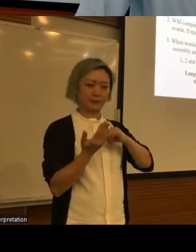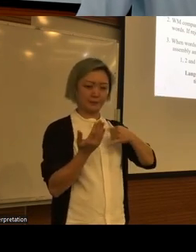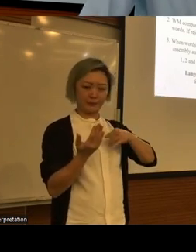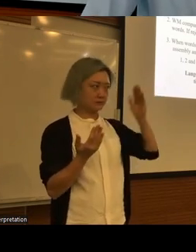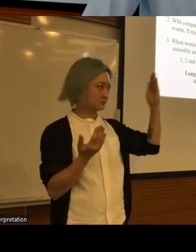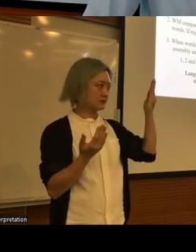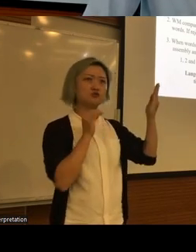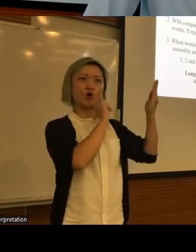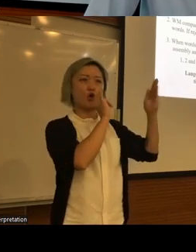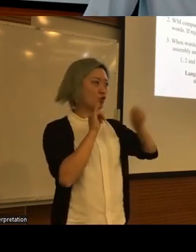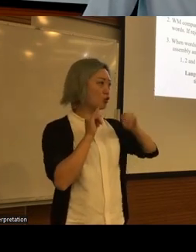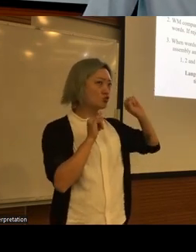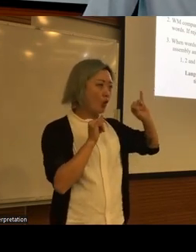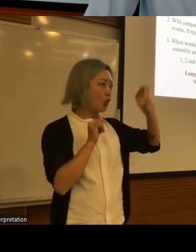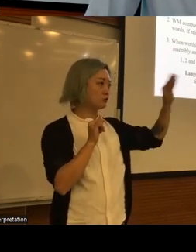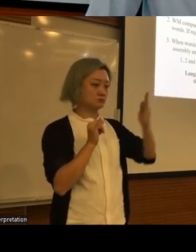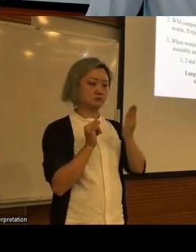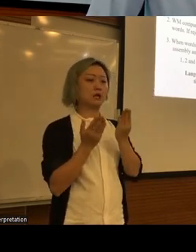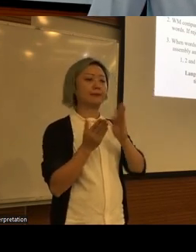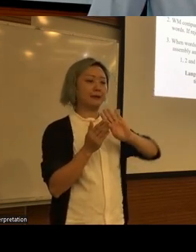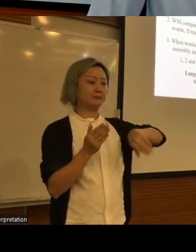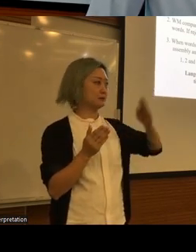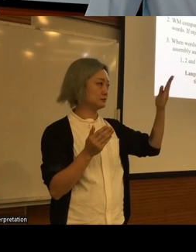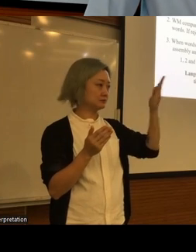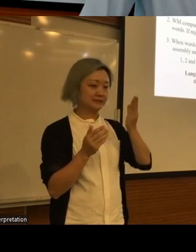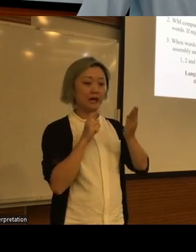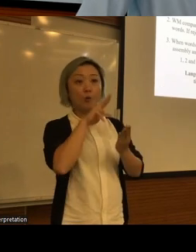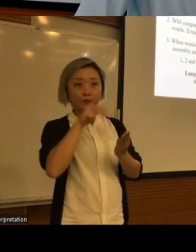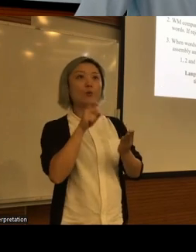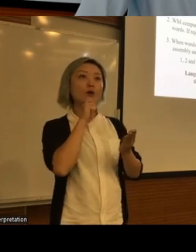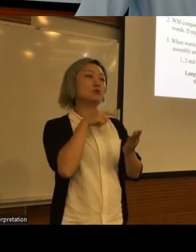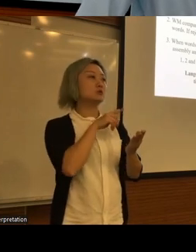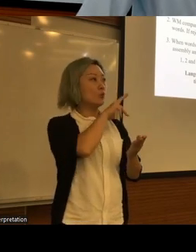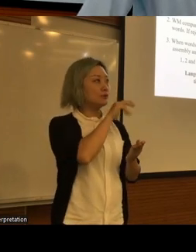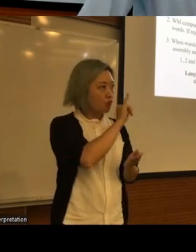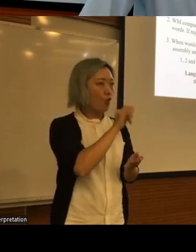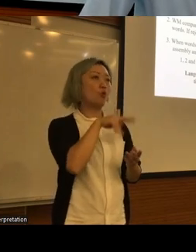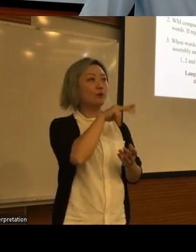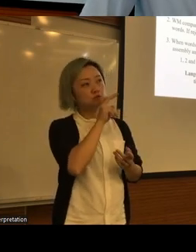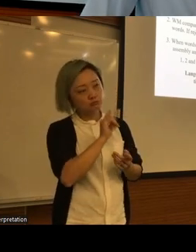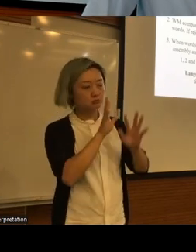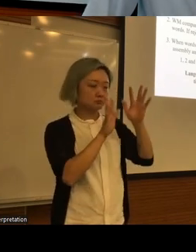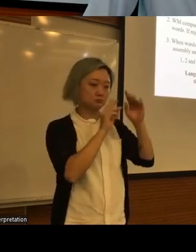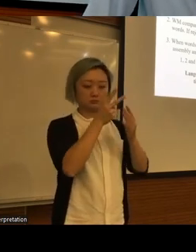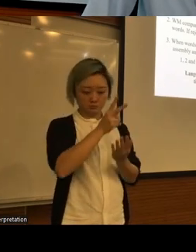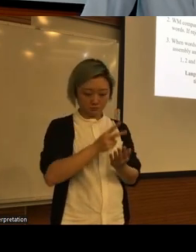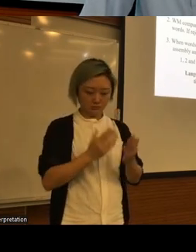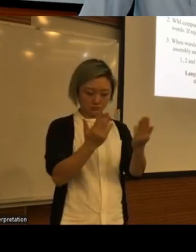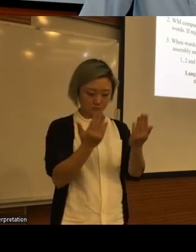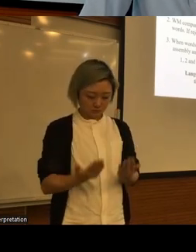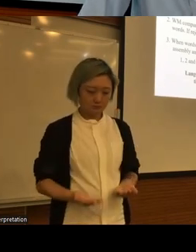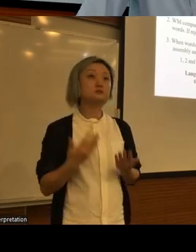compatible, accepts and rejects candidates, and perhaps looks for another one. When